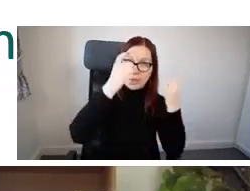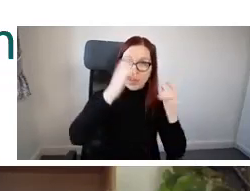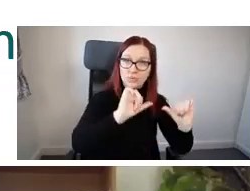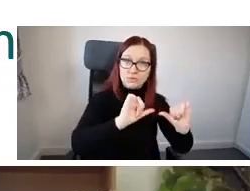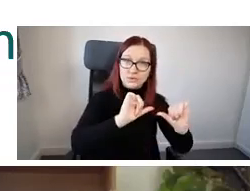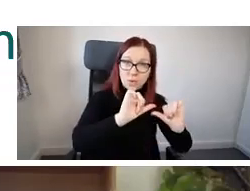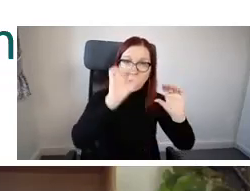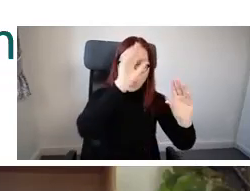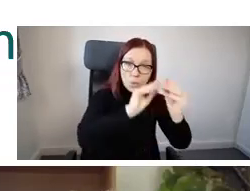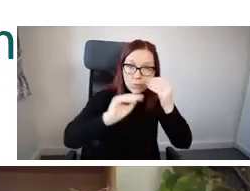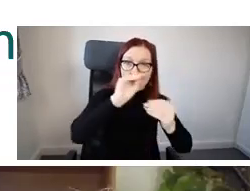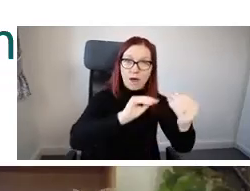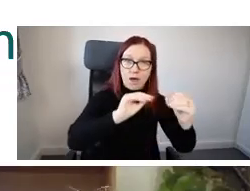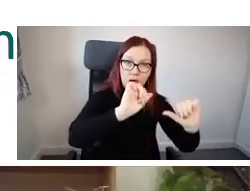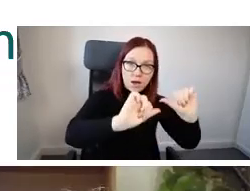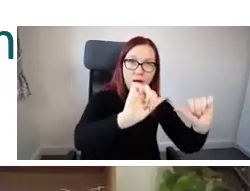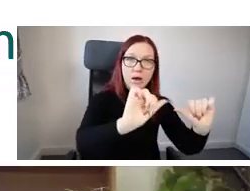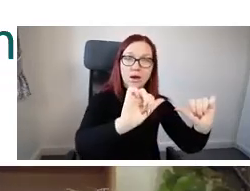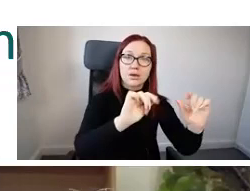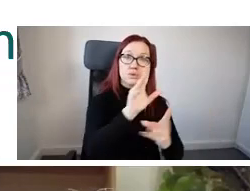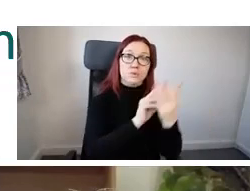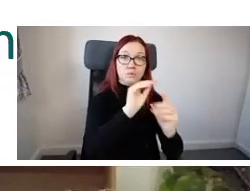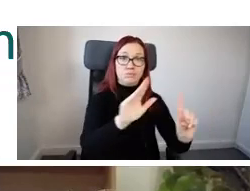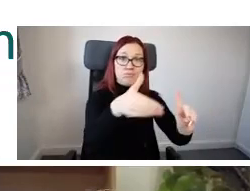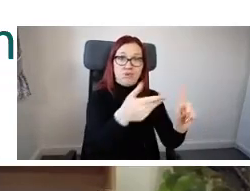what their goals might be was challenging.